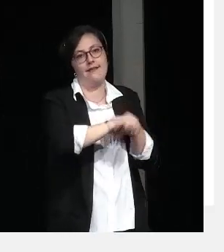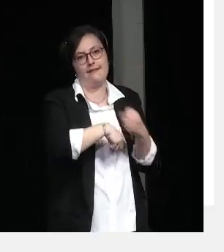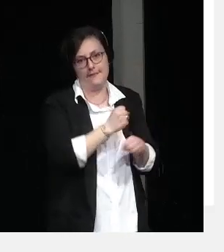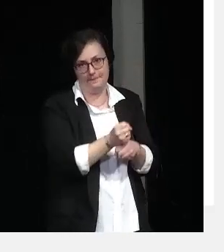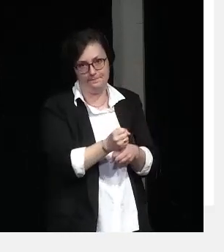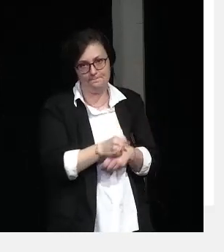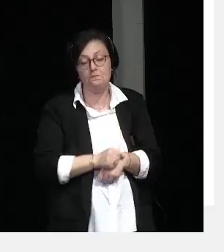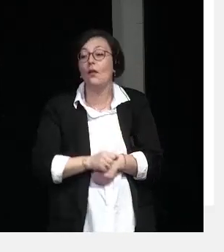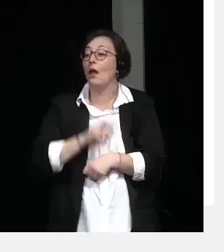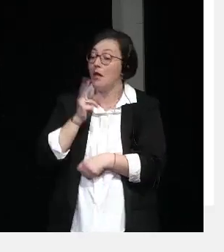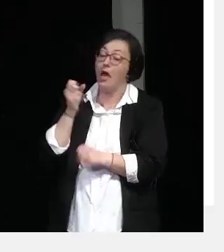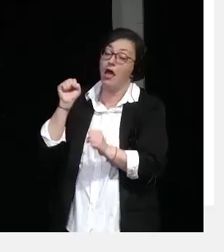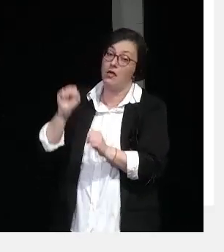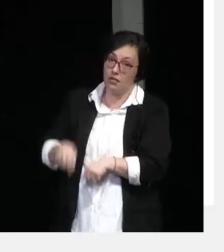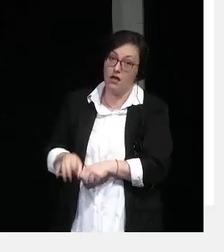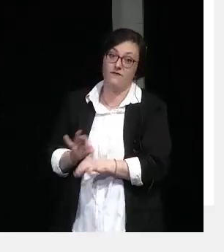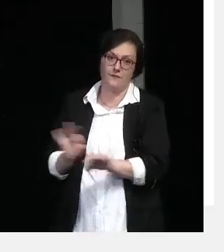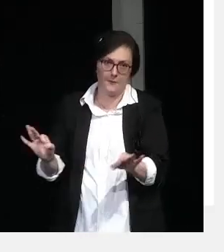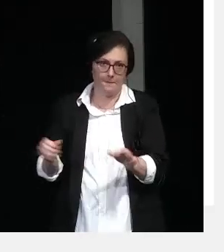museum environment?